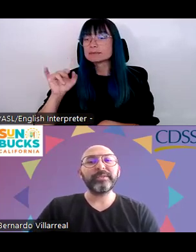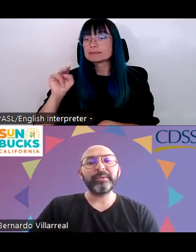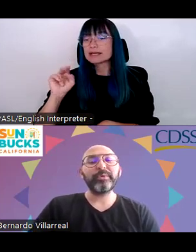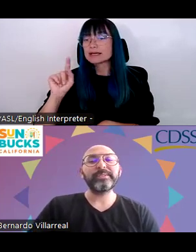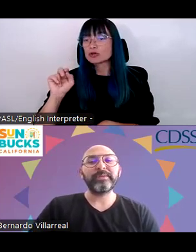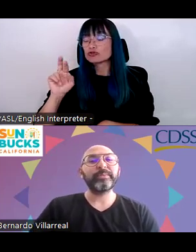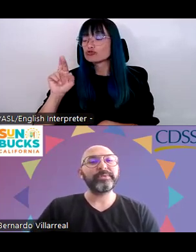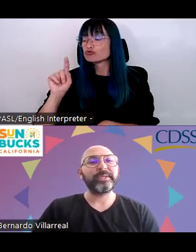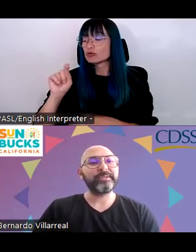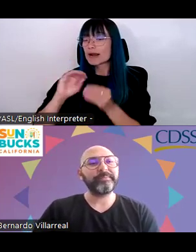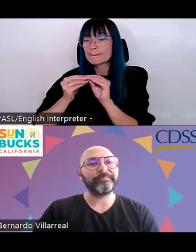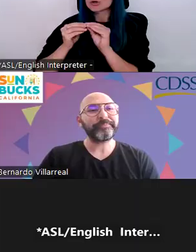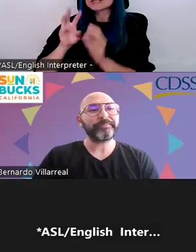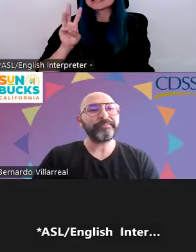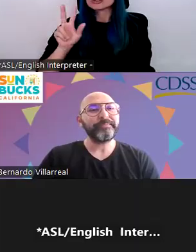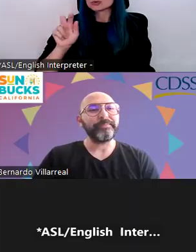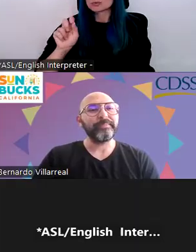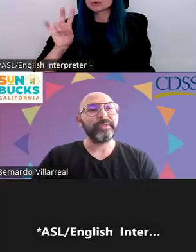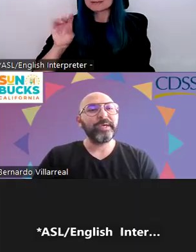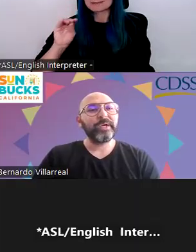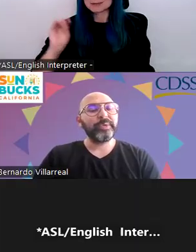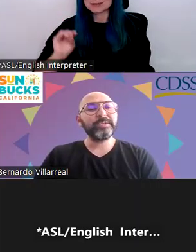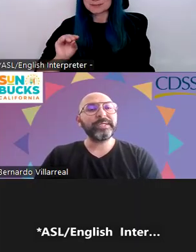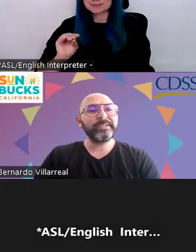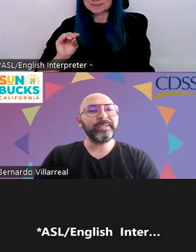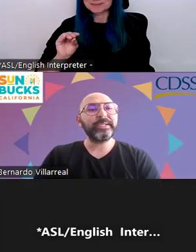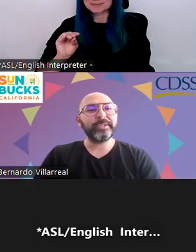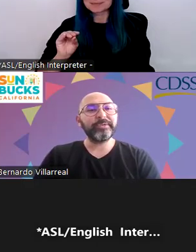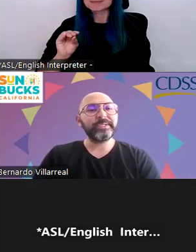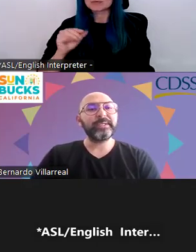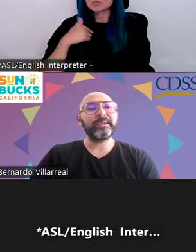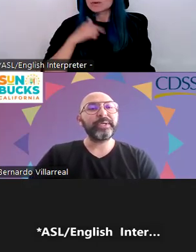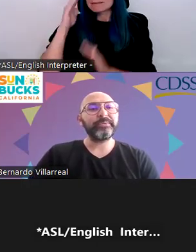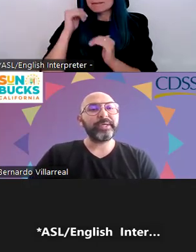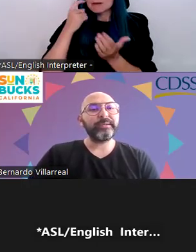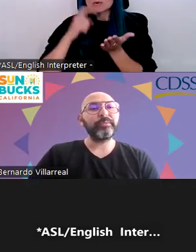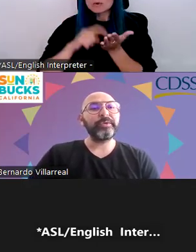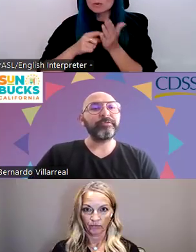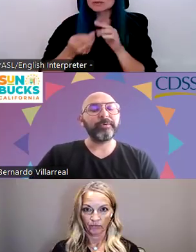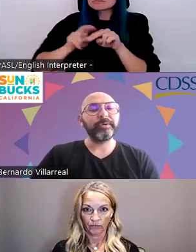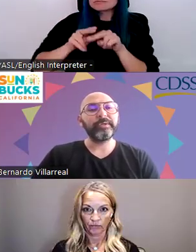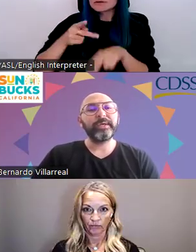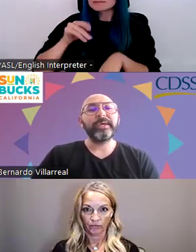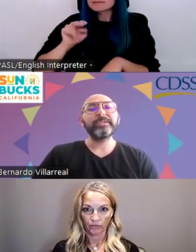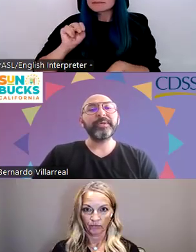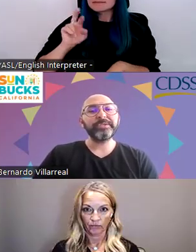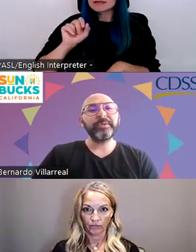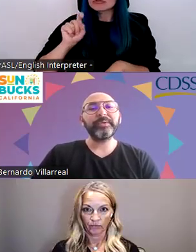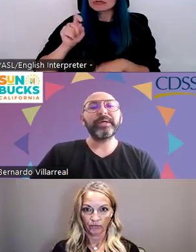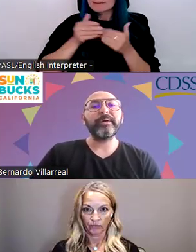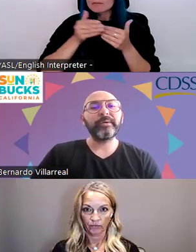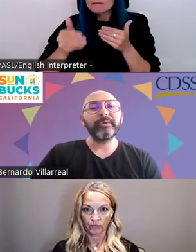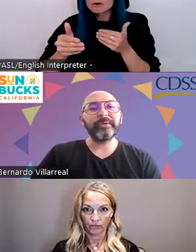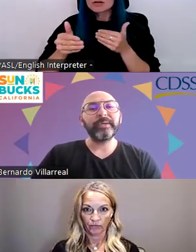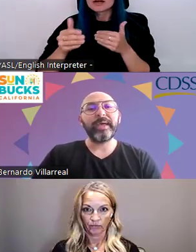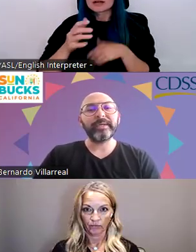is 63.7%. We expect to see an increase in the PIN rate moving forward,